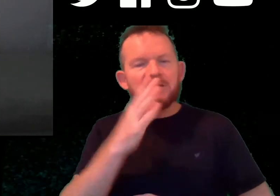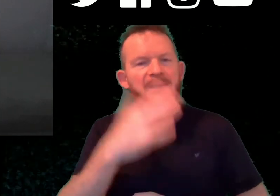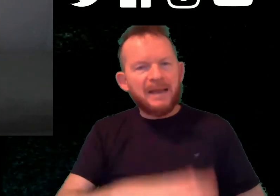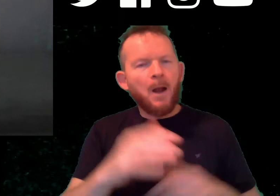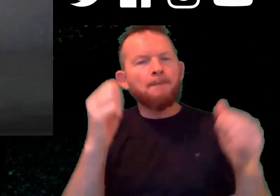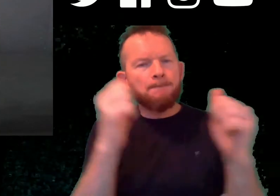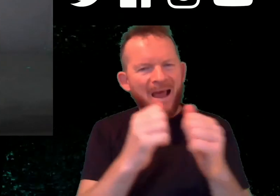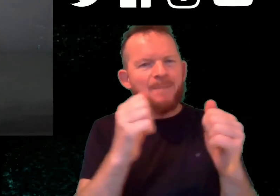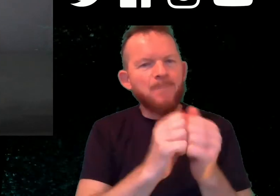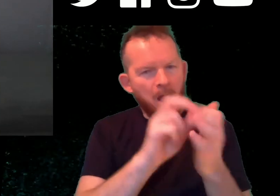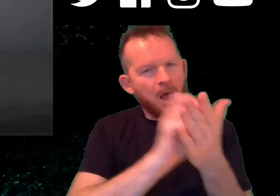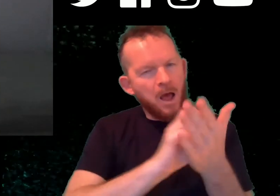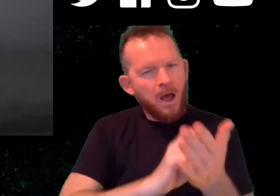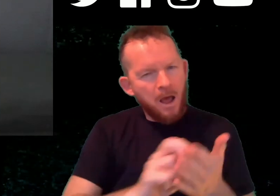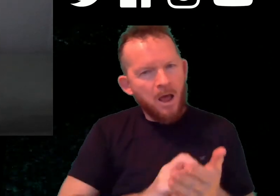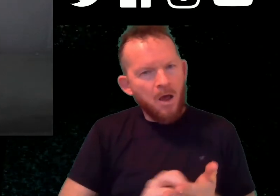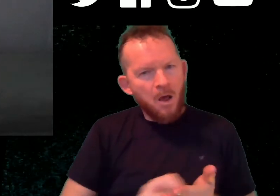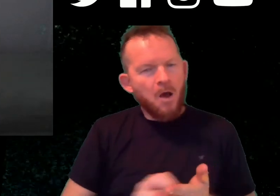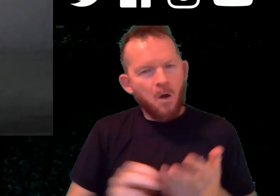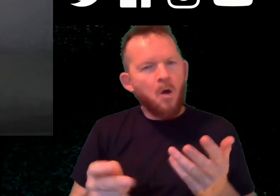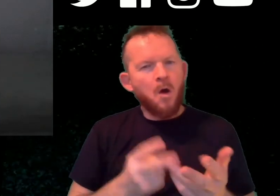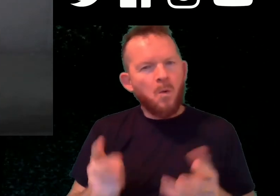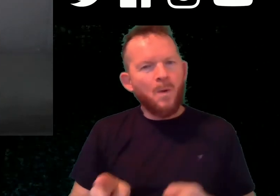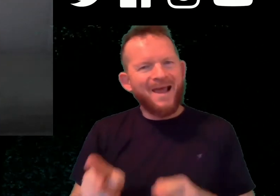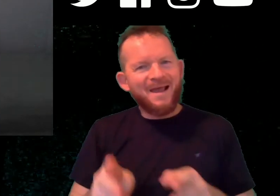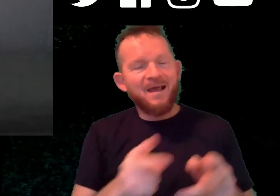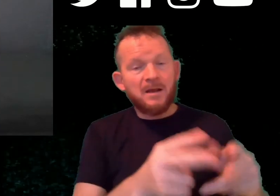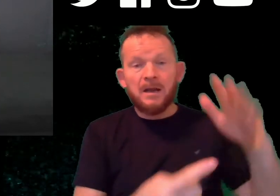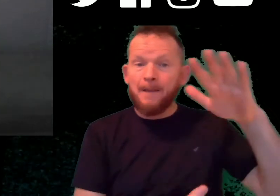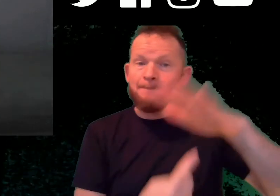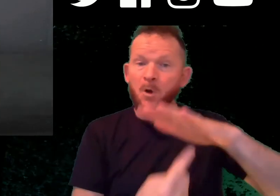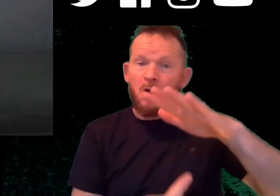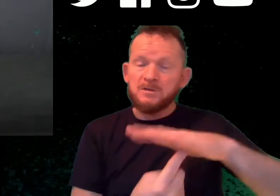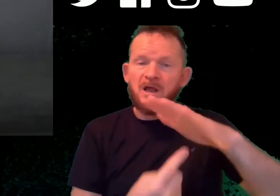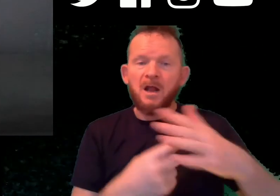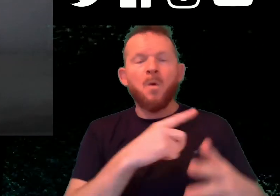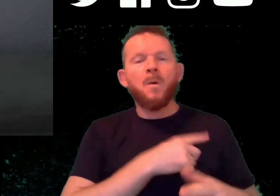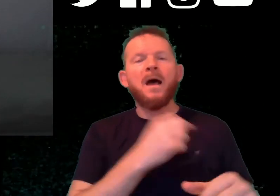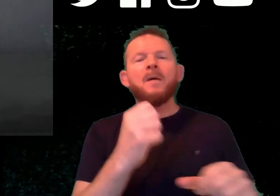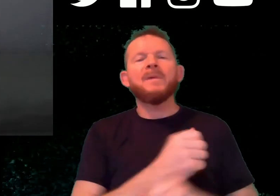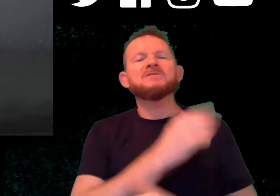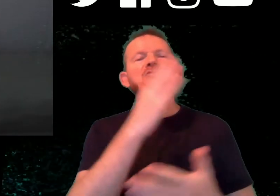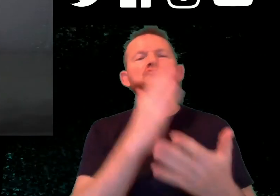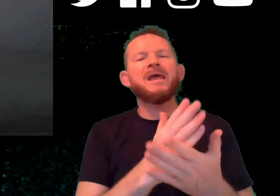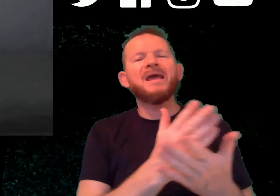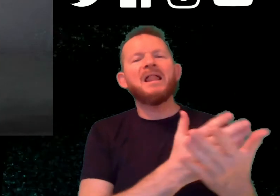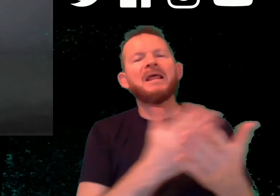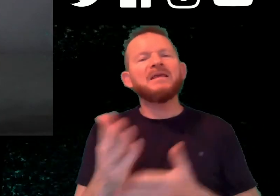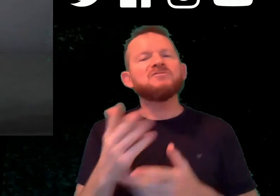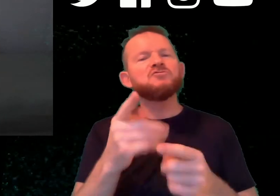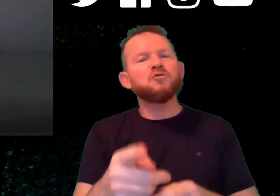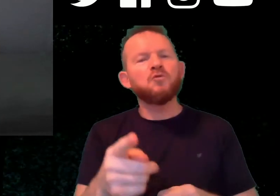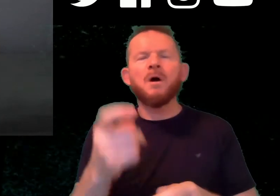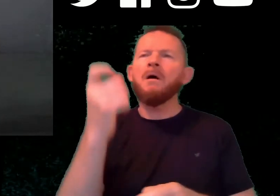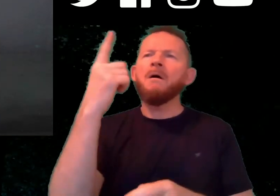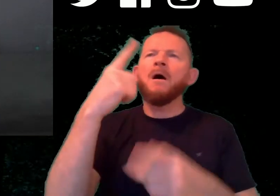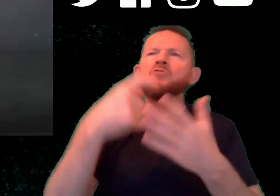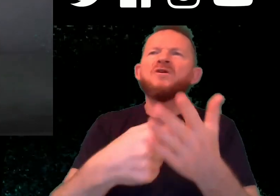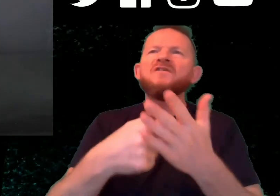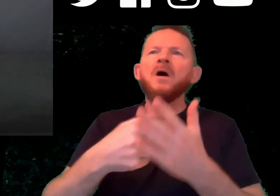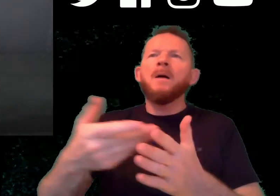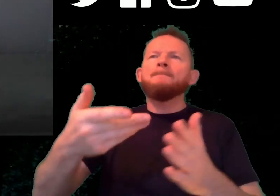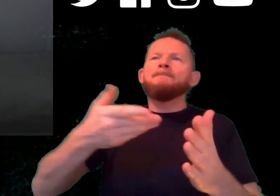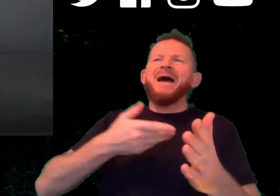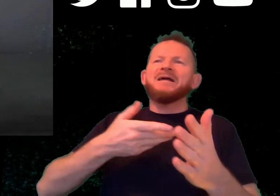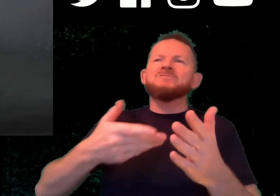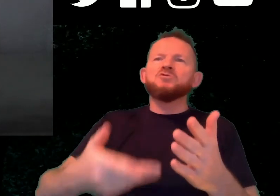about it, you do need to get it down on paper or some kind of alternative format. And this is really important because it makes it real and gives you something to refer